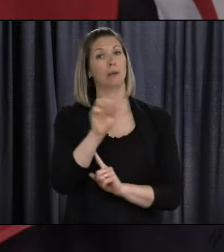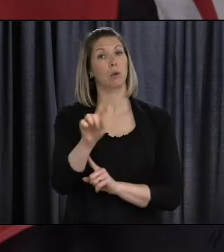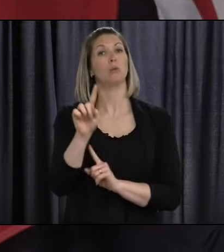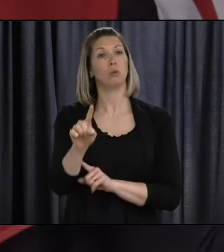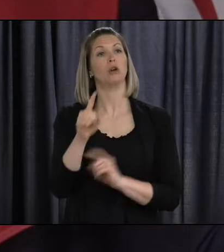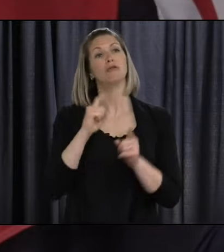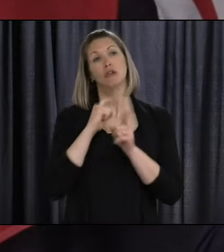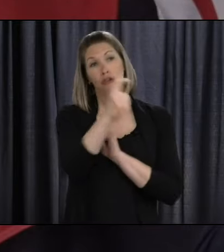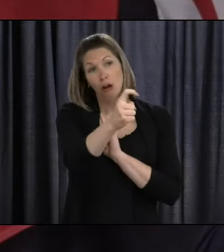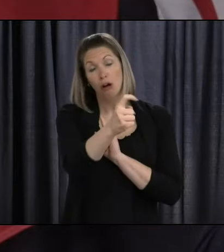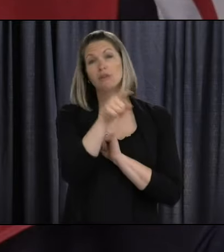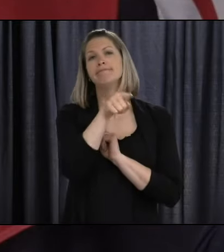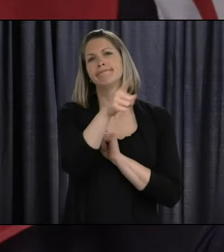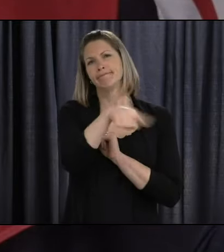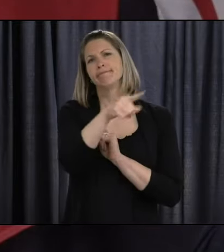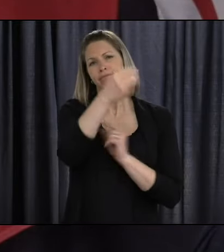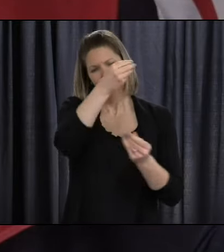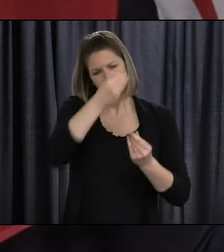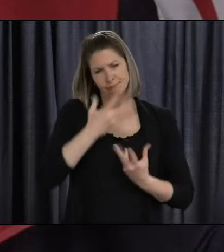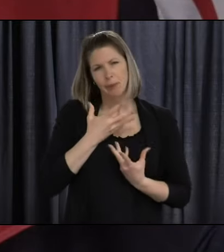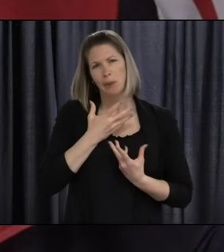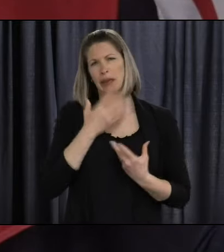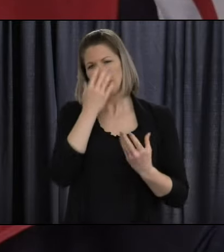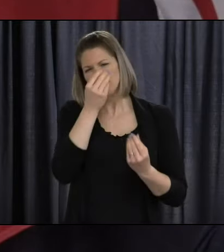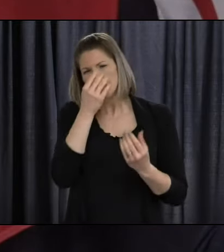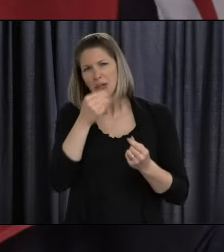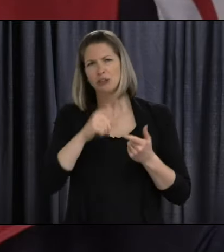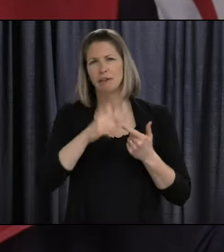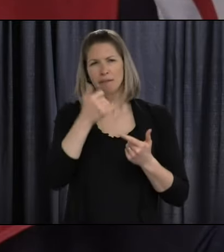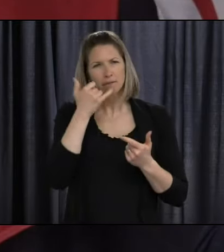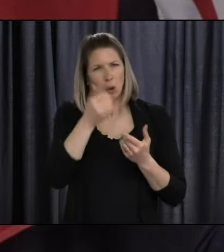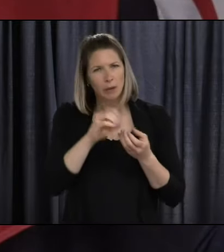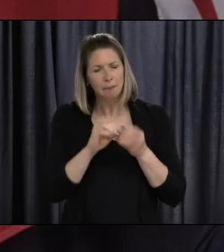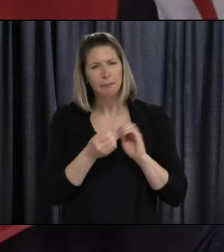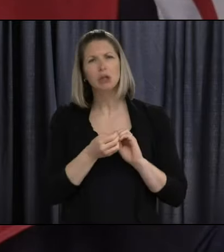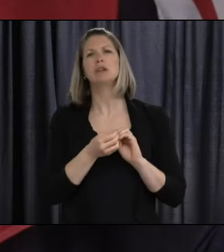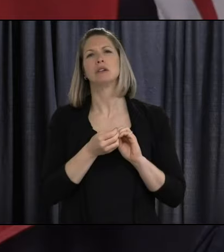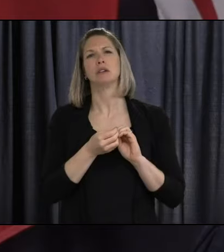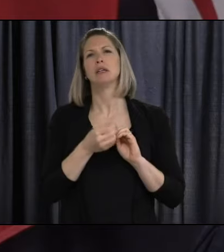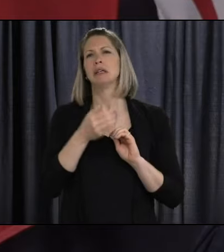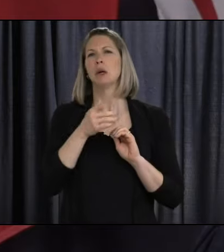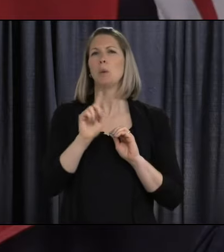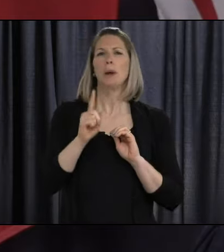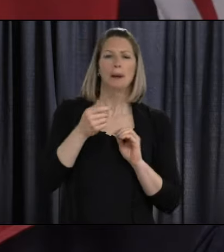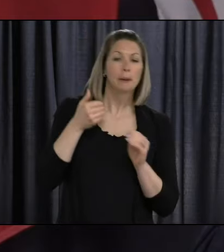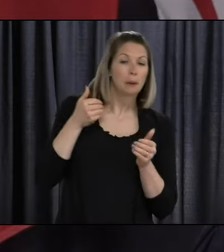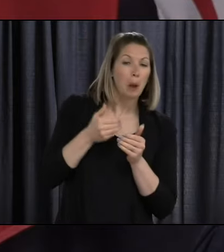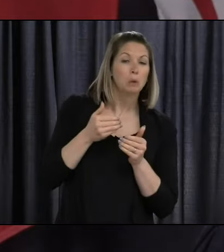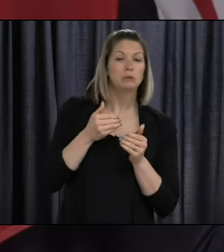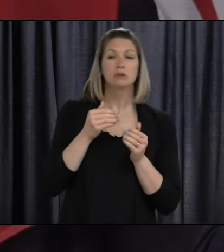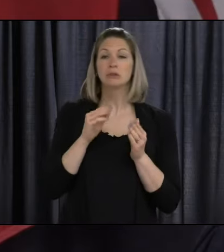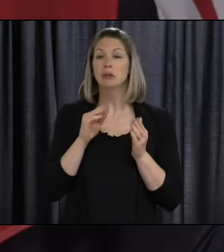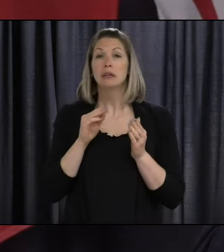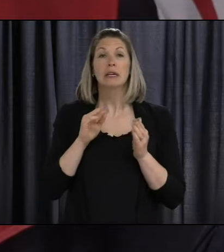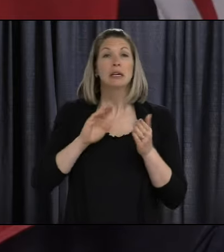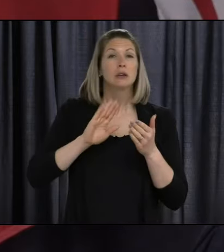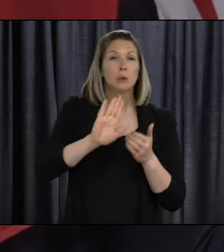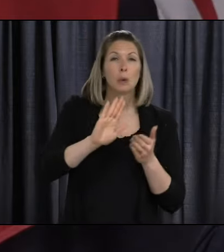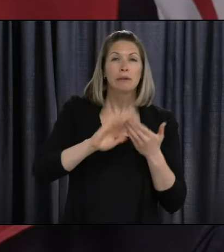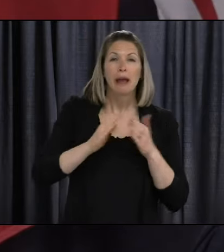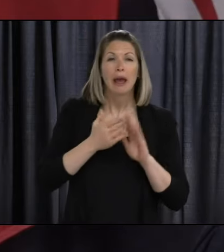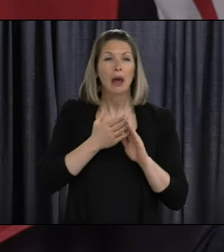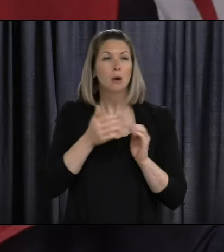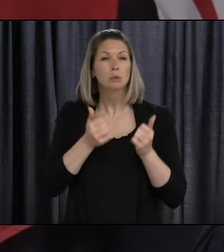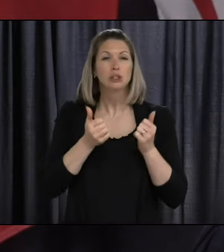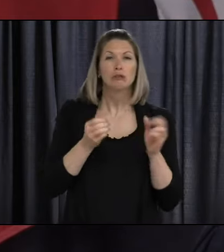the proper contact information and numbers and so on that is close to you. We would also, I